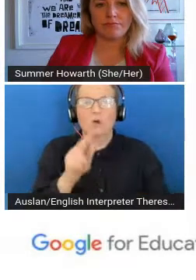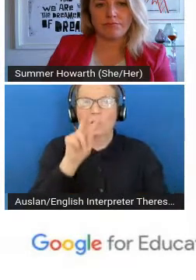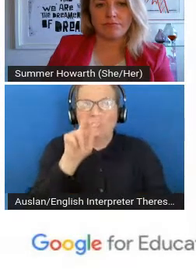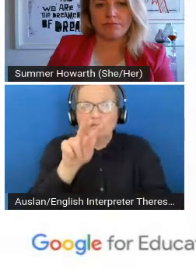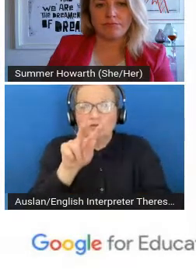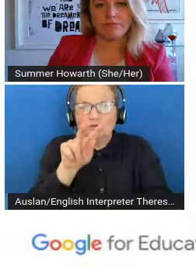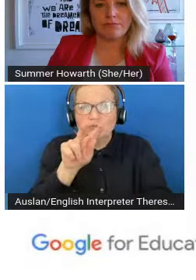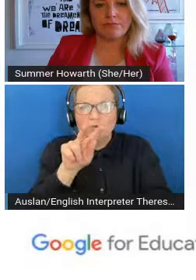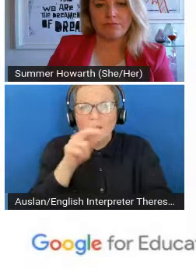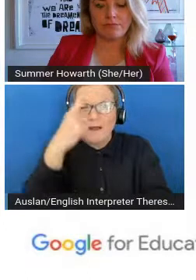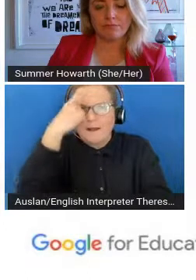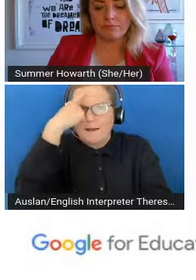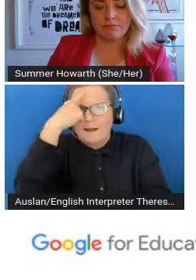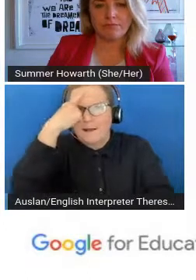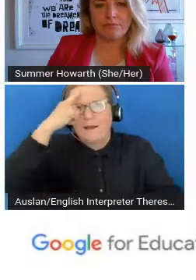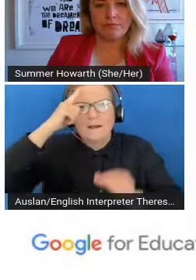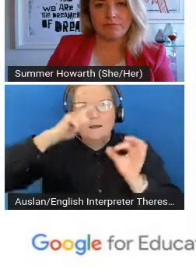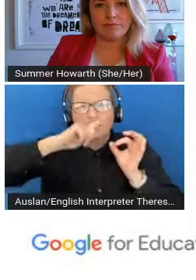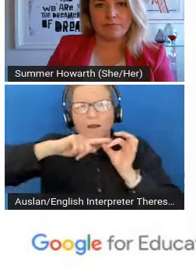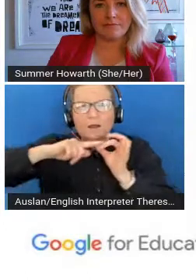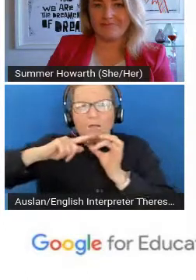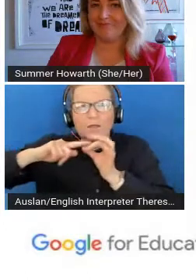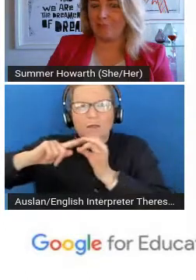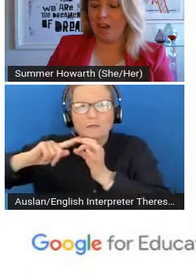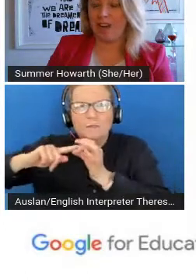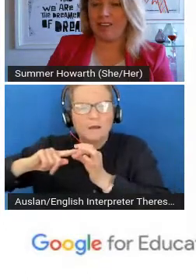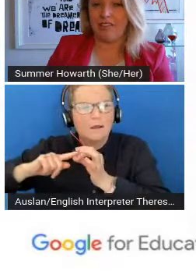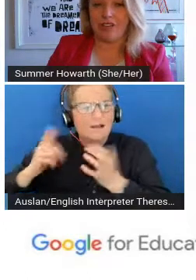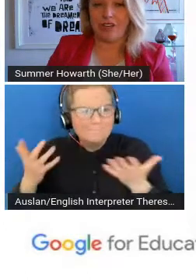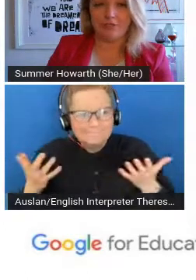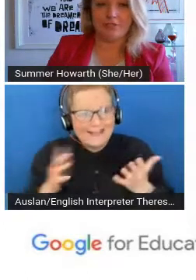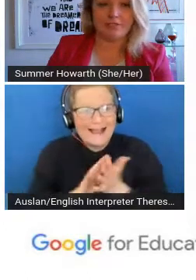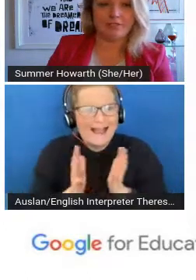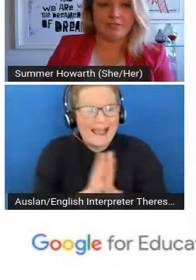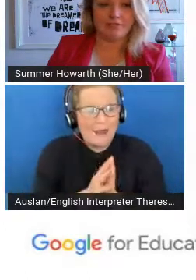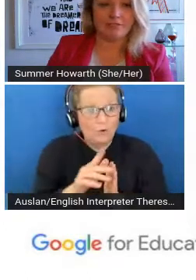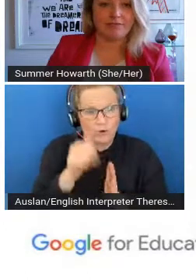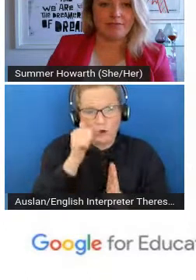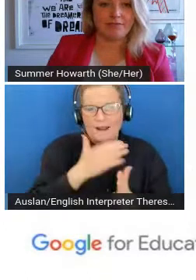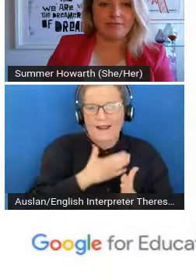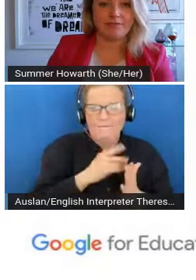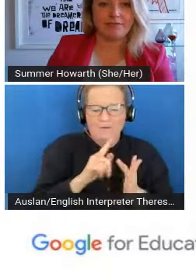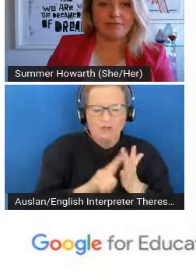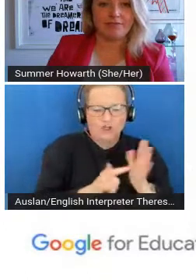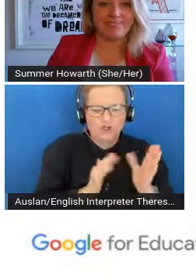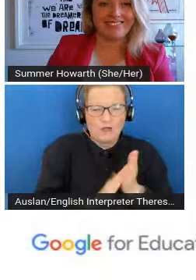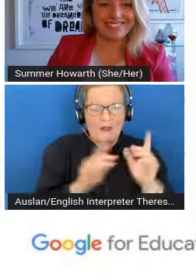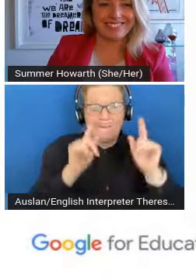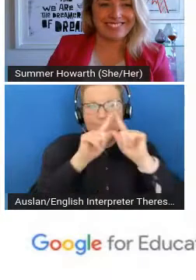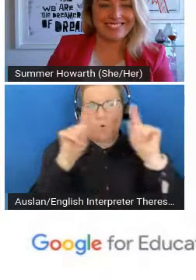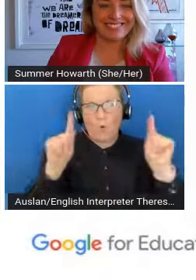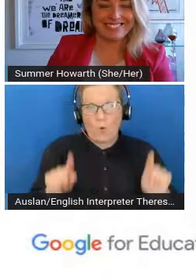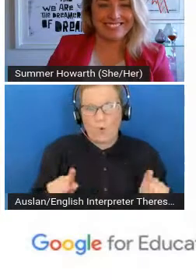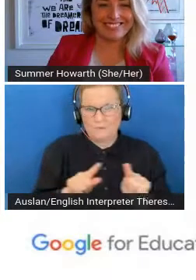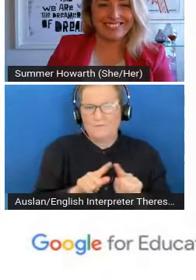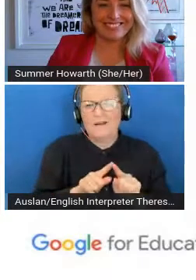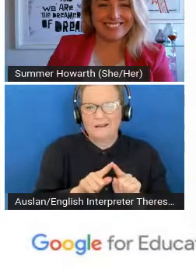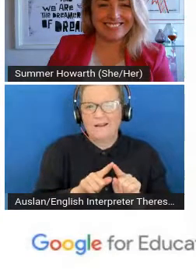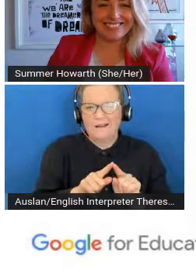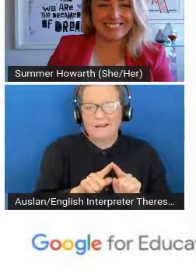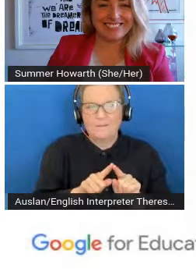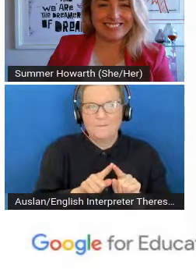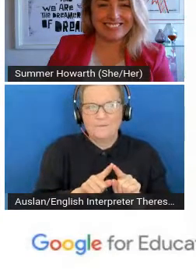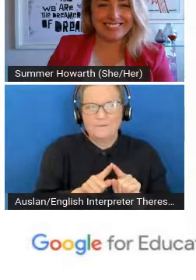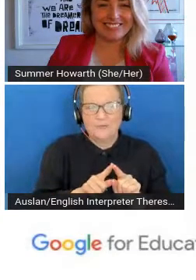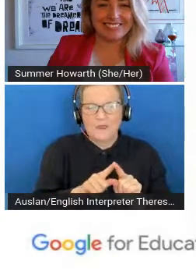of using, how much we love Jamboard some, but if I've got some input, me too, is I can have a question and answer wall